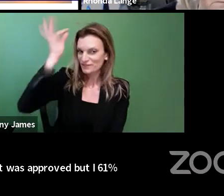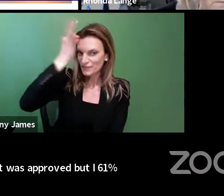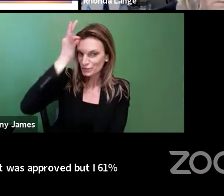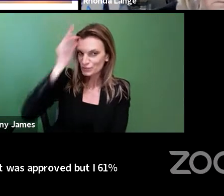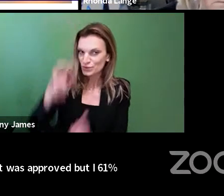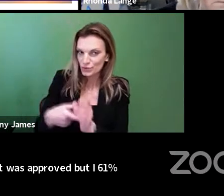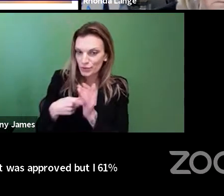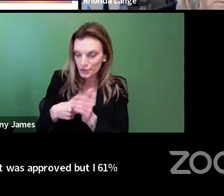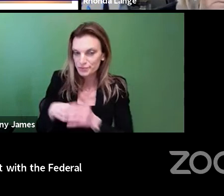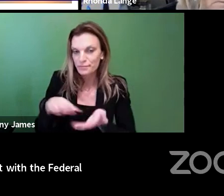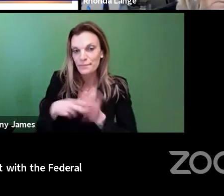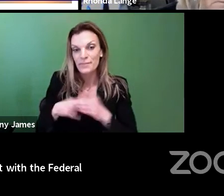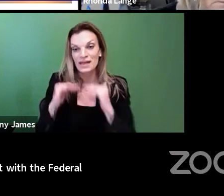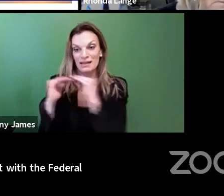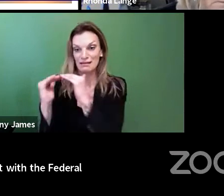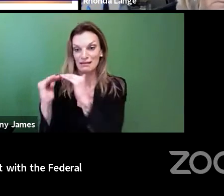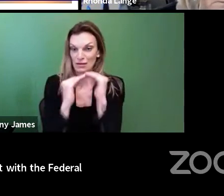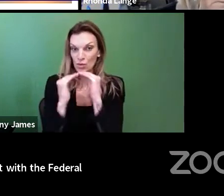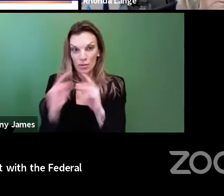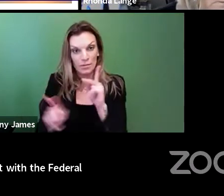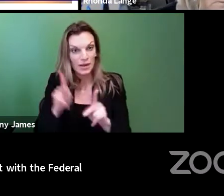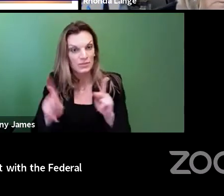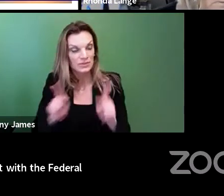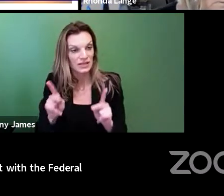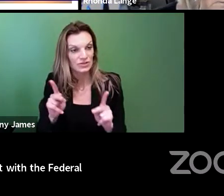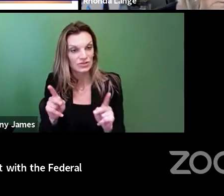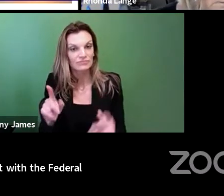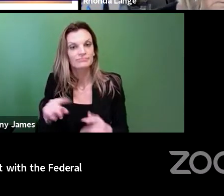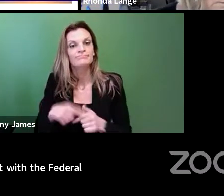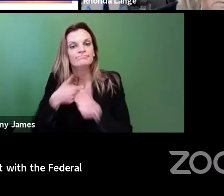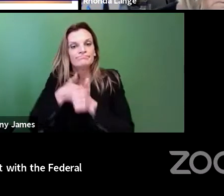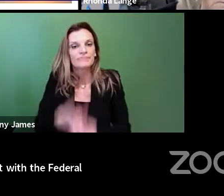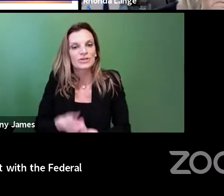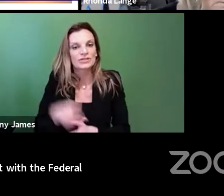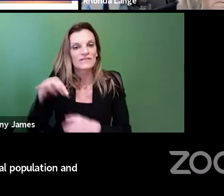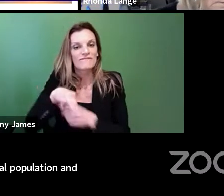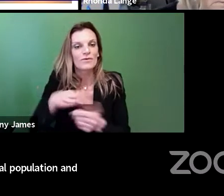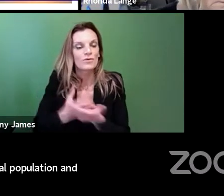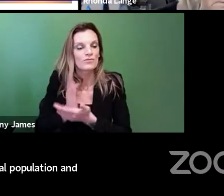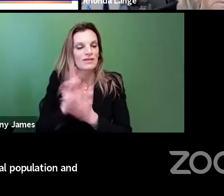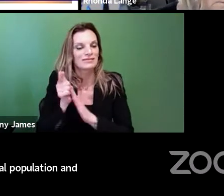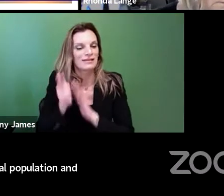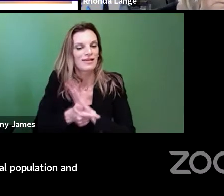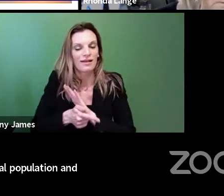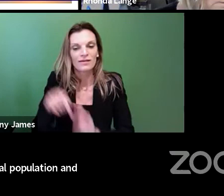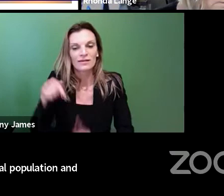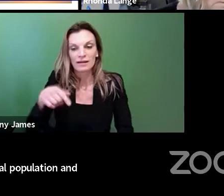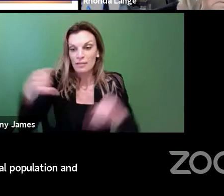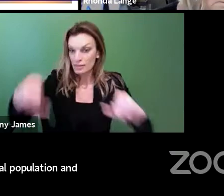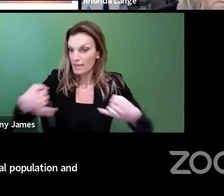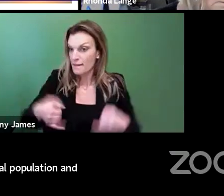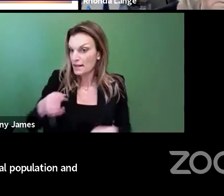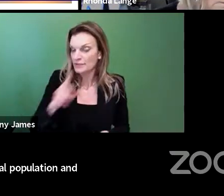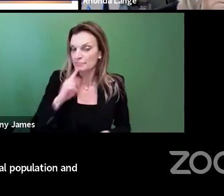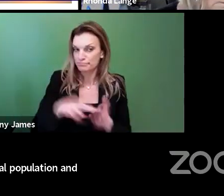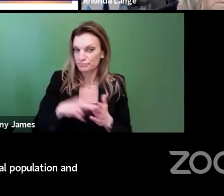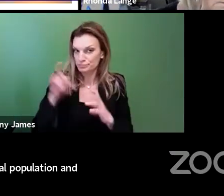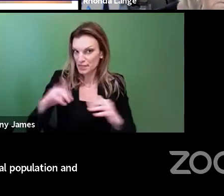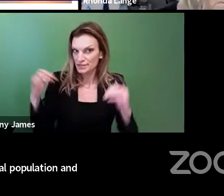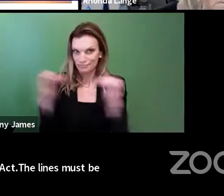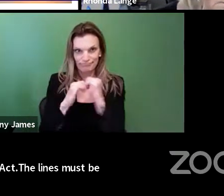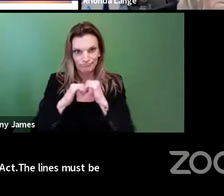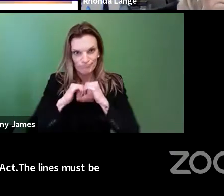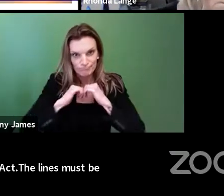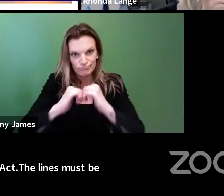are equal population and adherence to the Voting Rights Act. The lines must be geographically